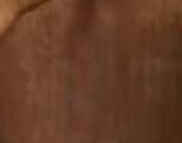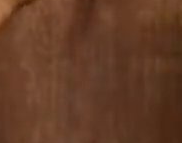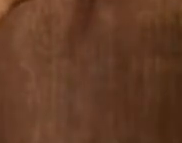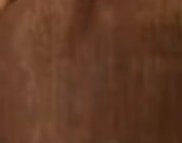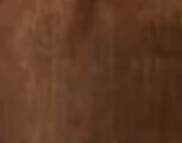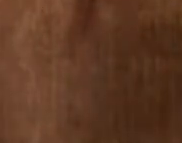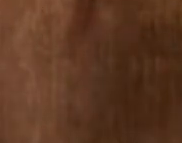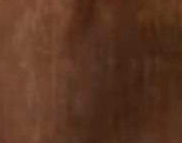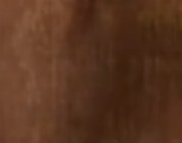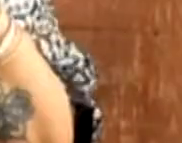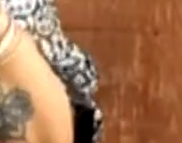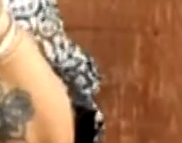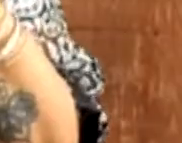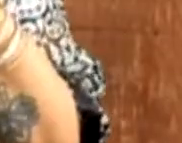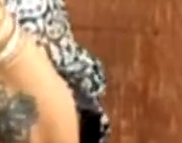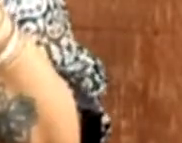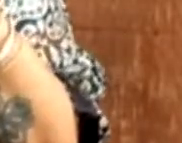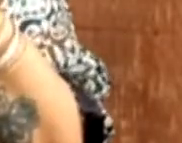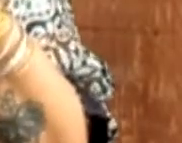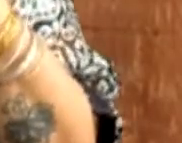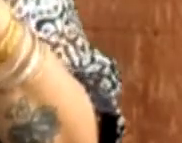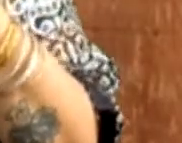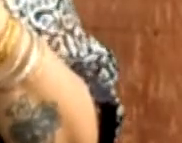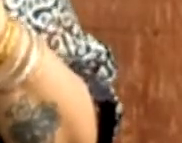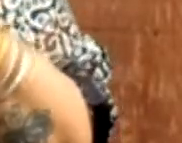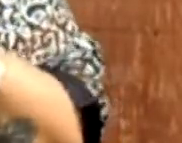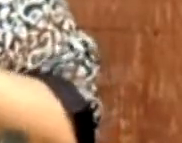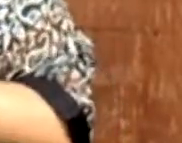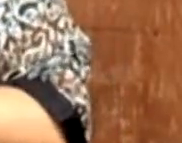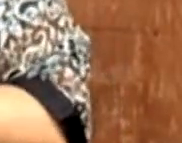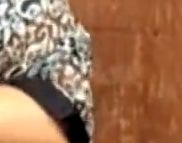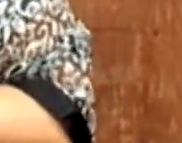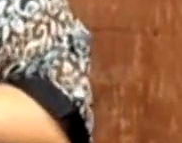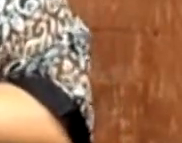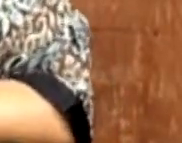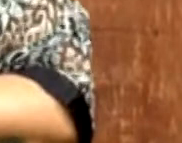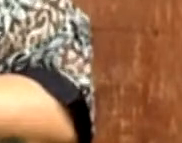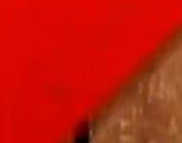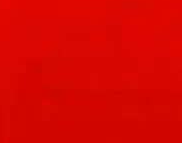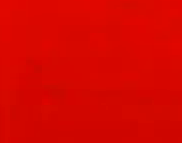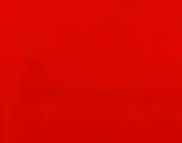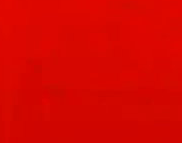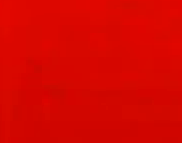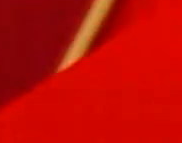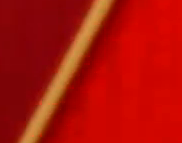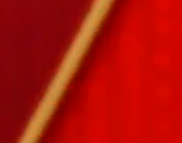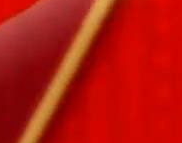you're laughing with me. You're laughing with me. You think it's funny. You think it's funny. Wait.